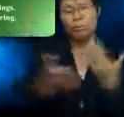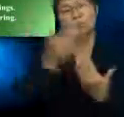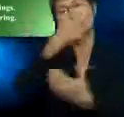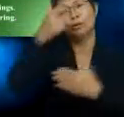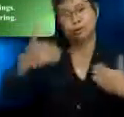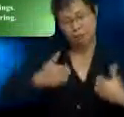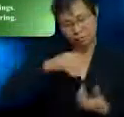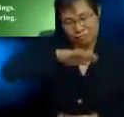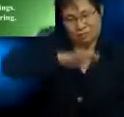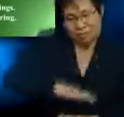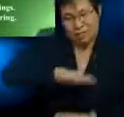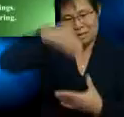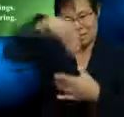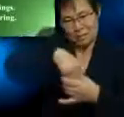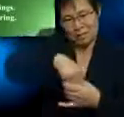a spring in it.